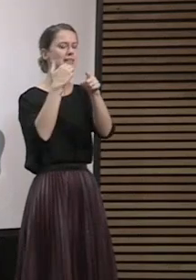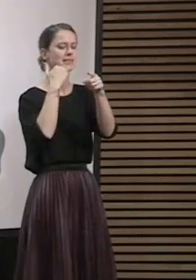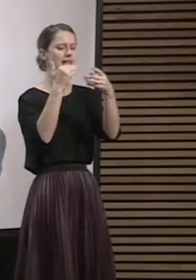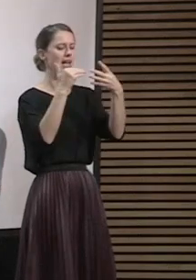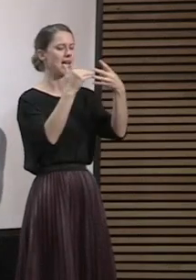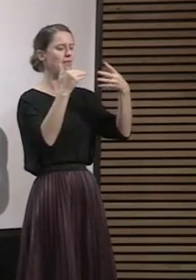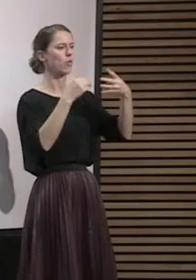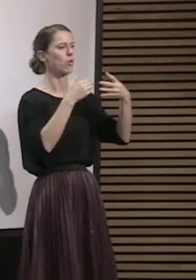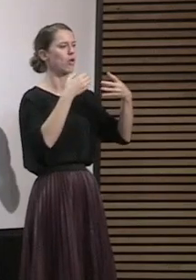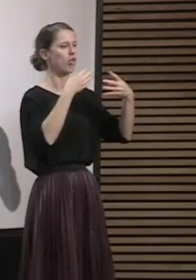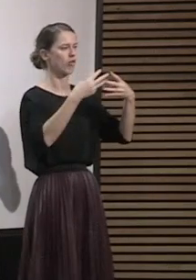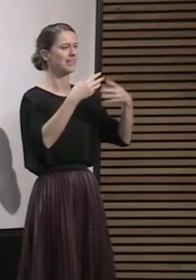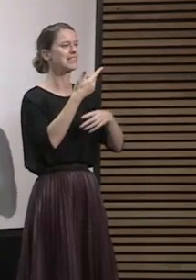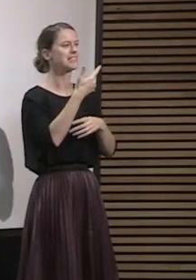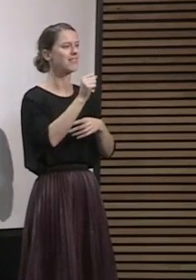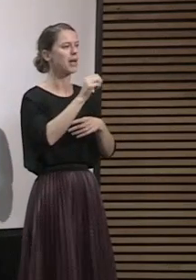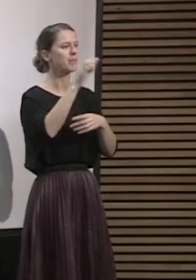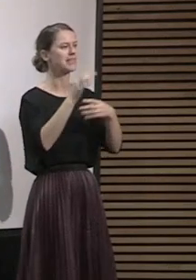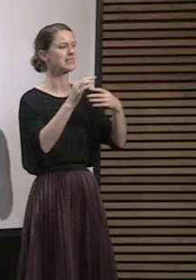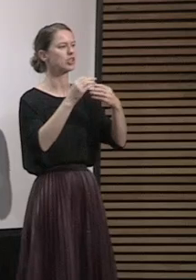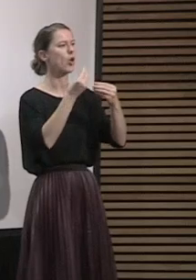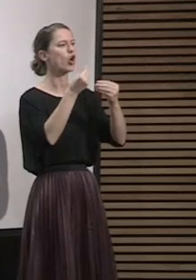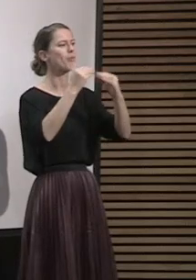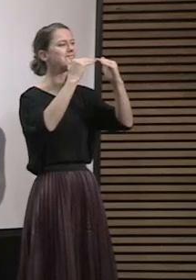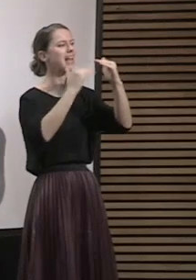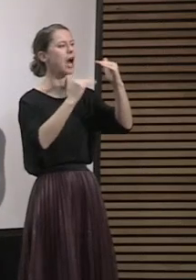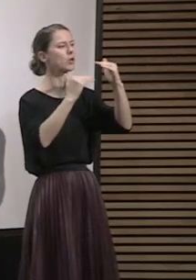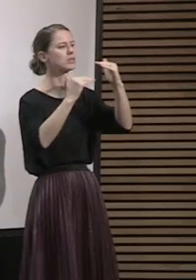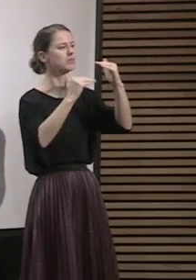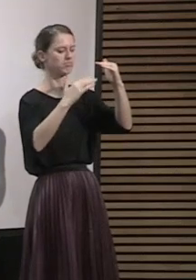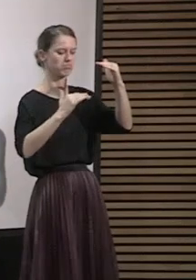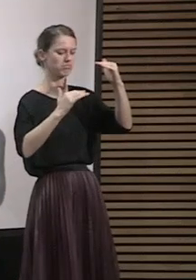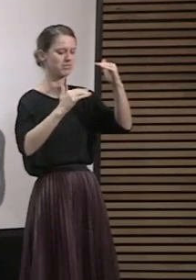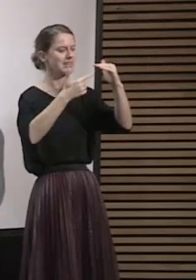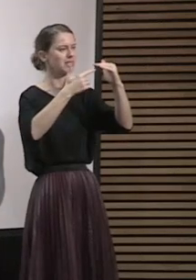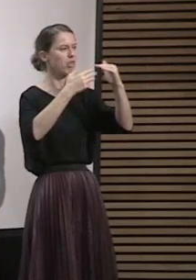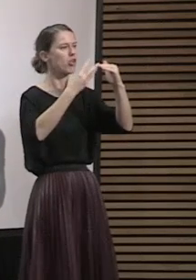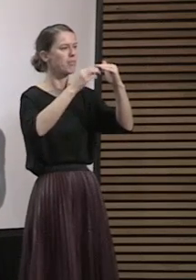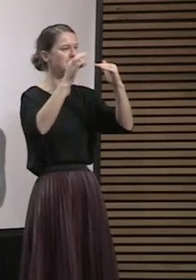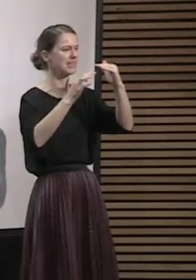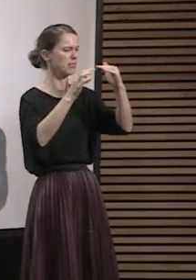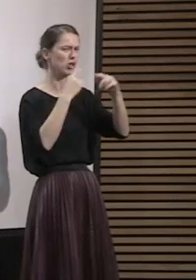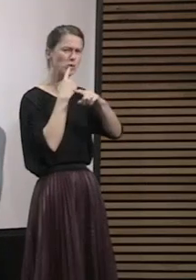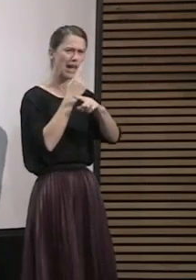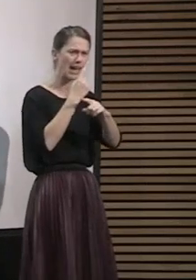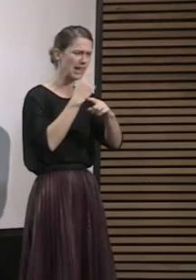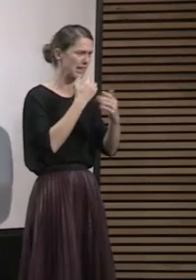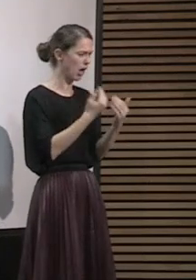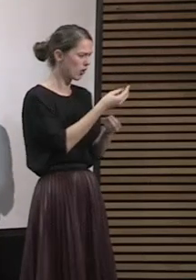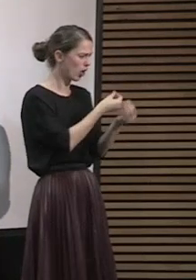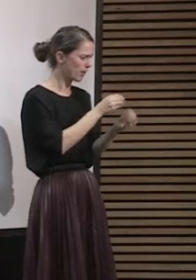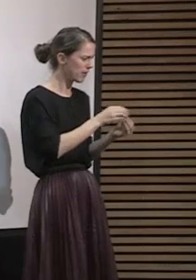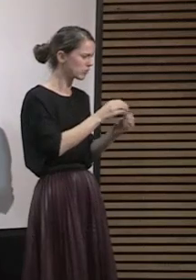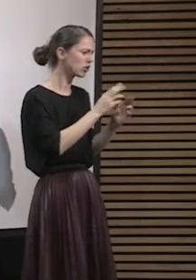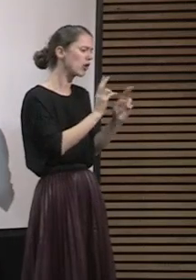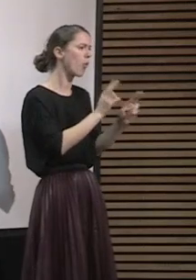70% capacity. Now you're saying the modelling's based off 80%. Is there some risk that 80% figure is based off pent-up demand coming out of